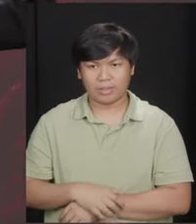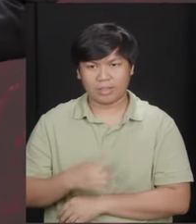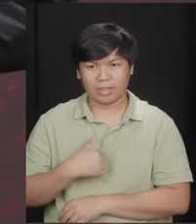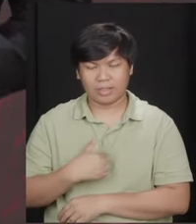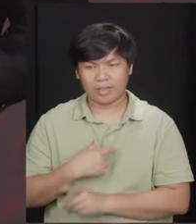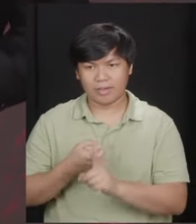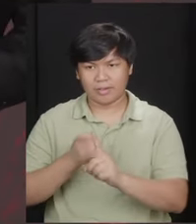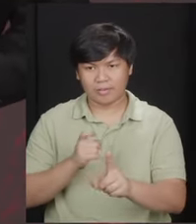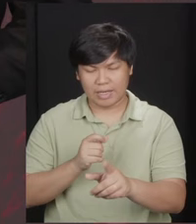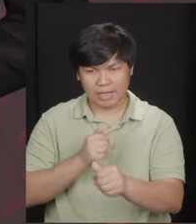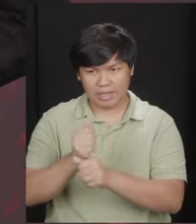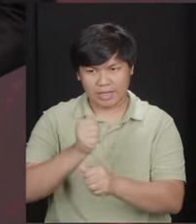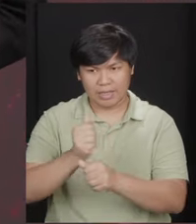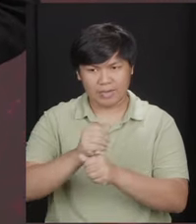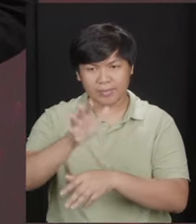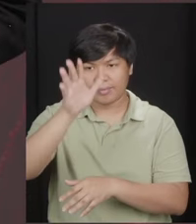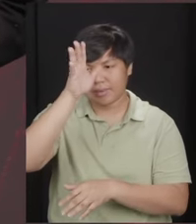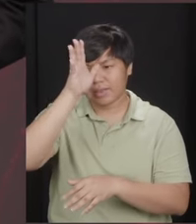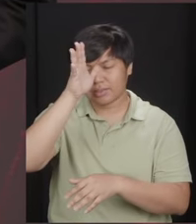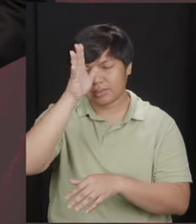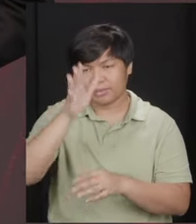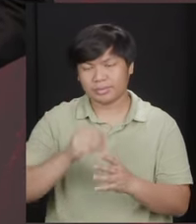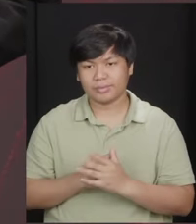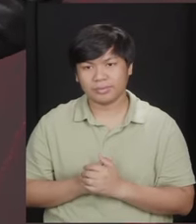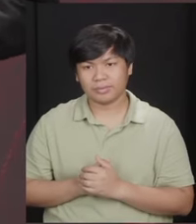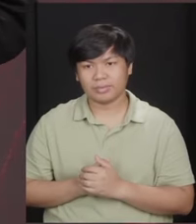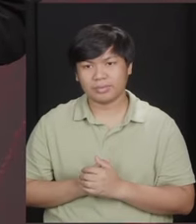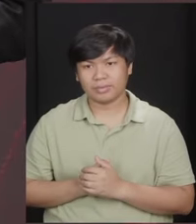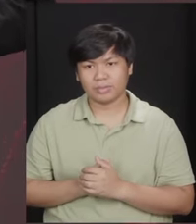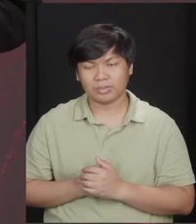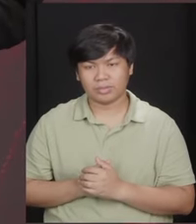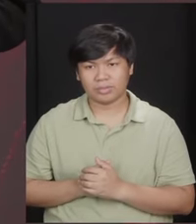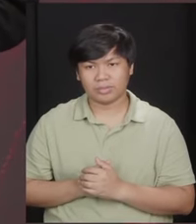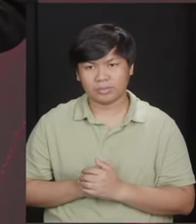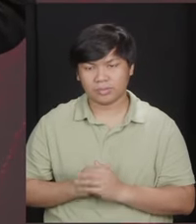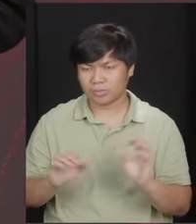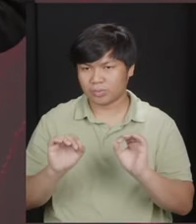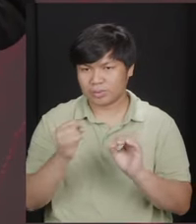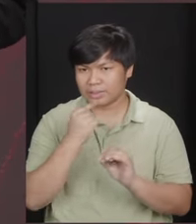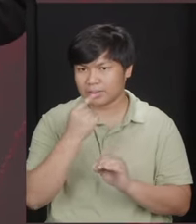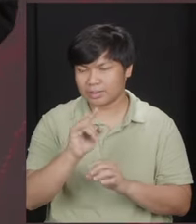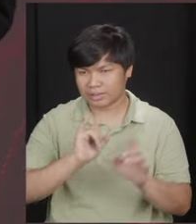from a very abusive father. He's never expressive of love,